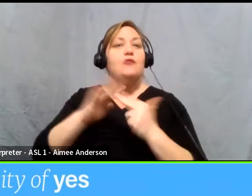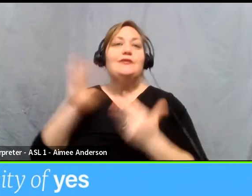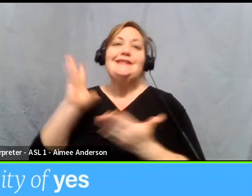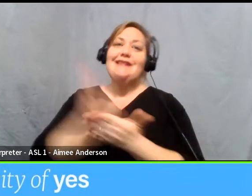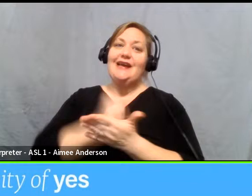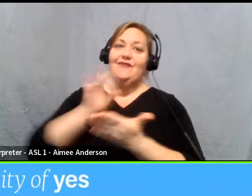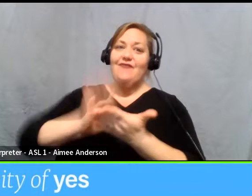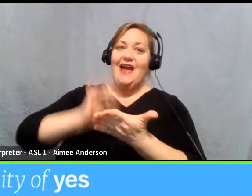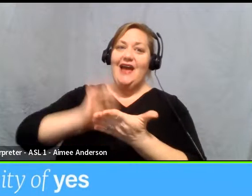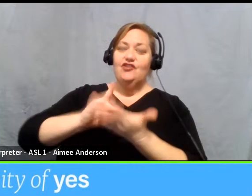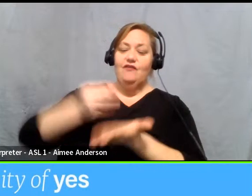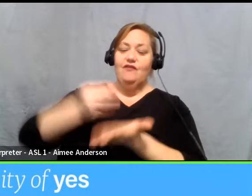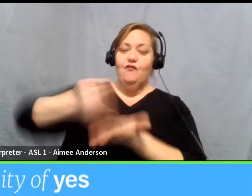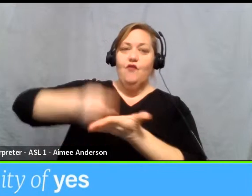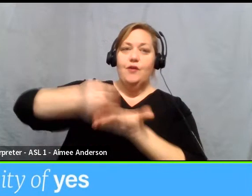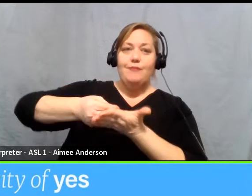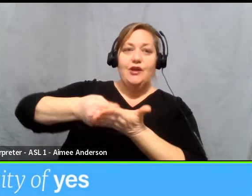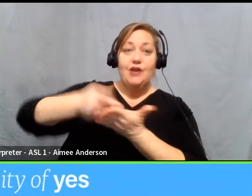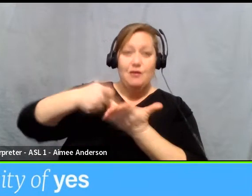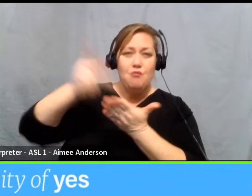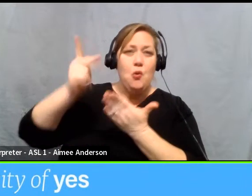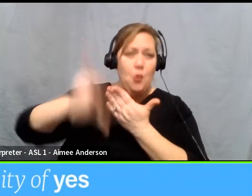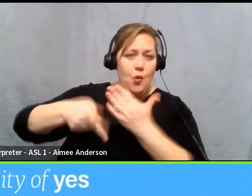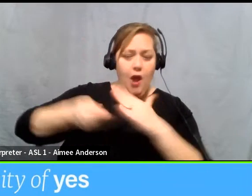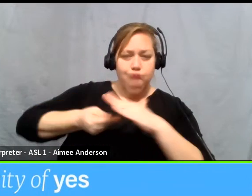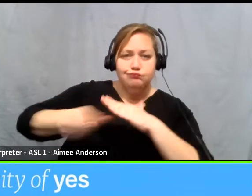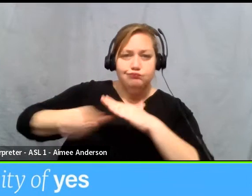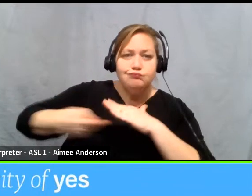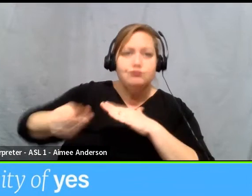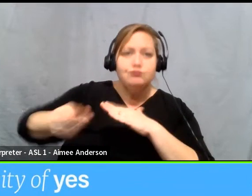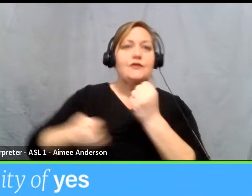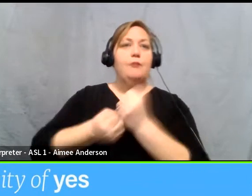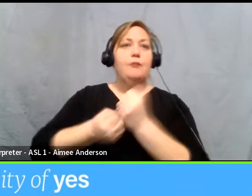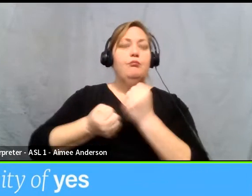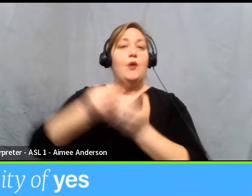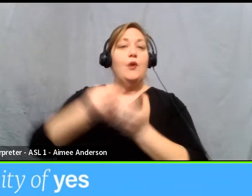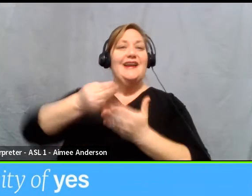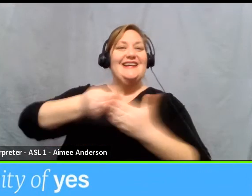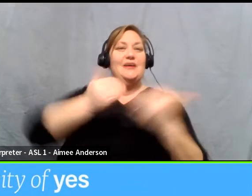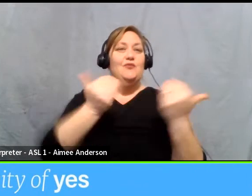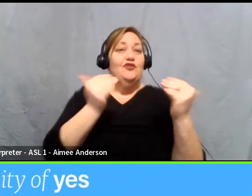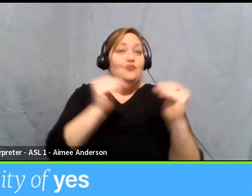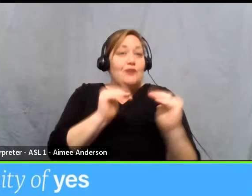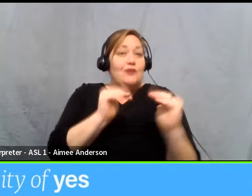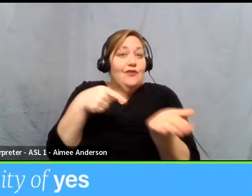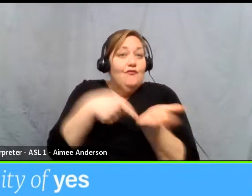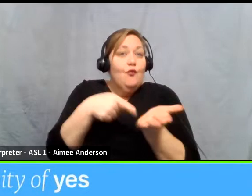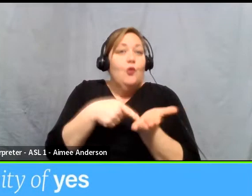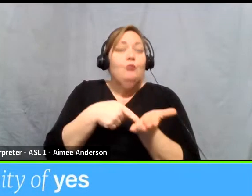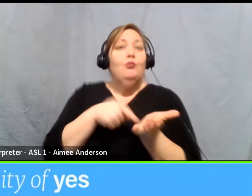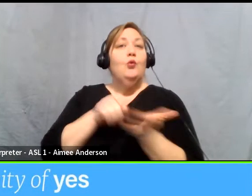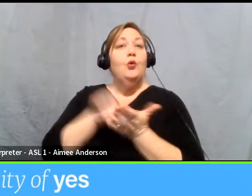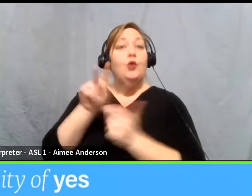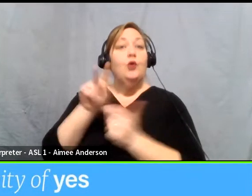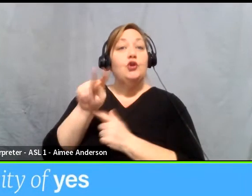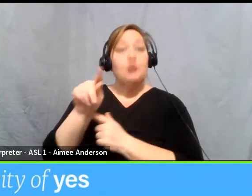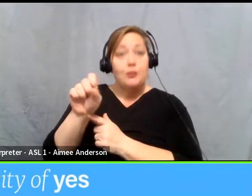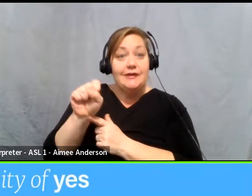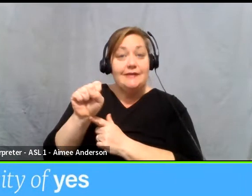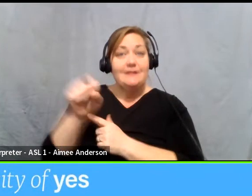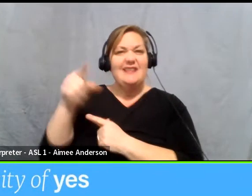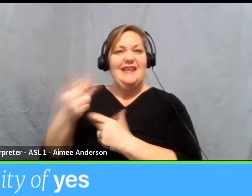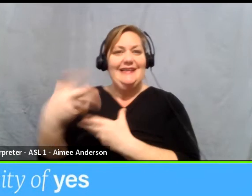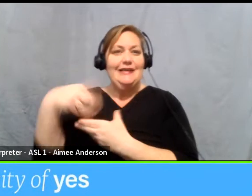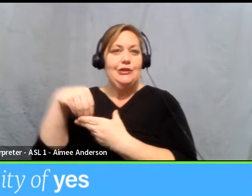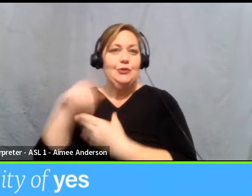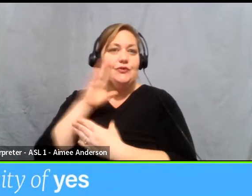affordability programs to allow to support income restricted affordable units. This would include a